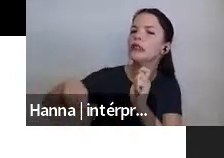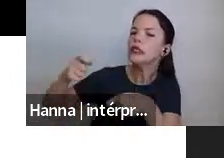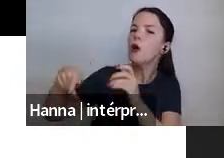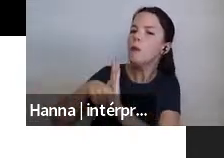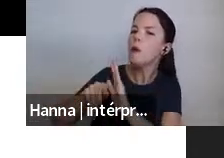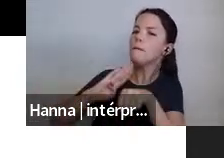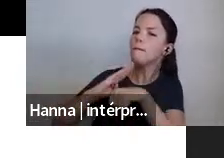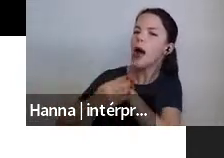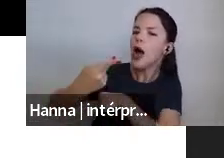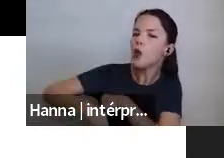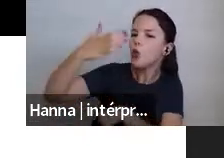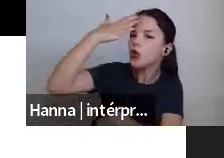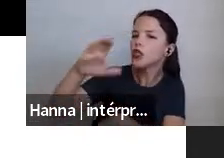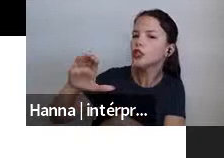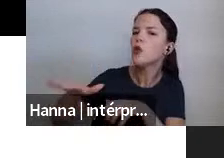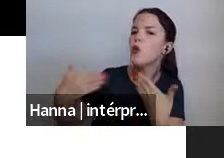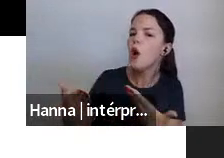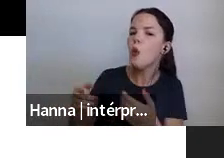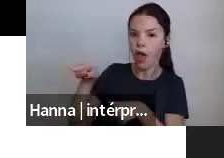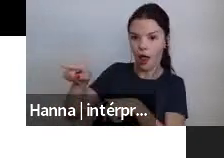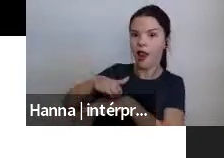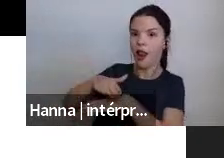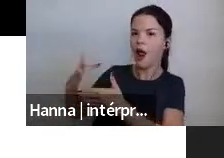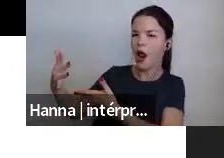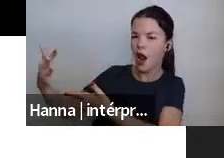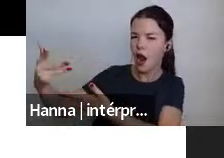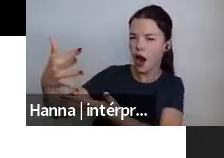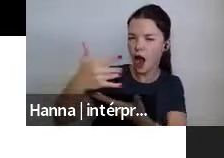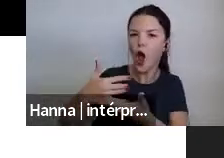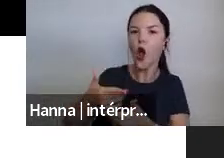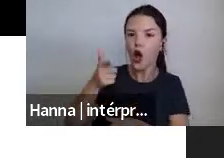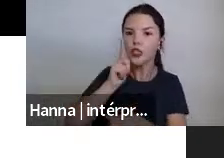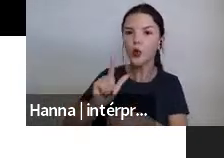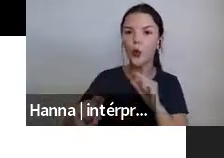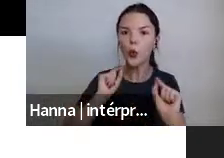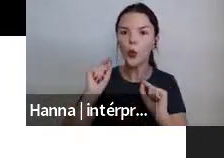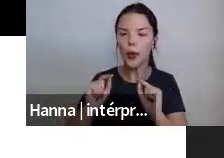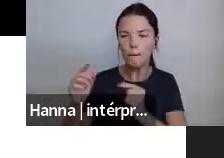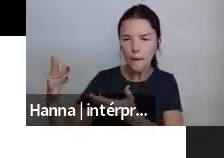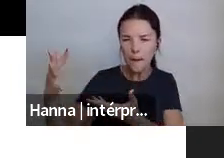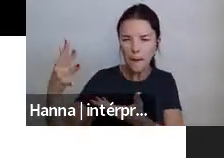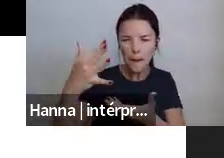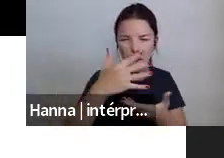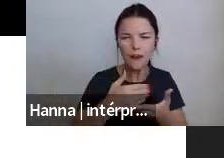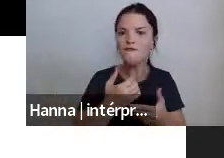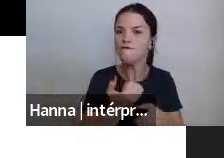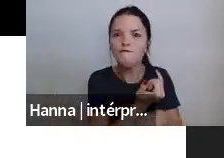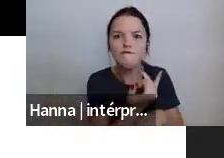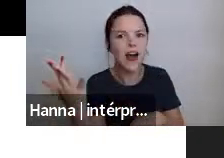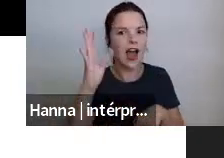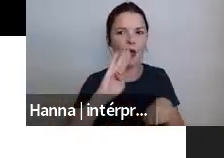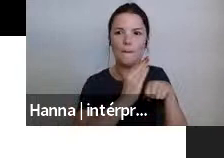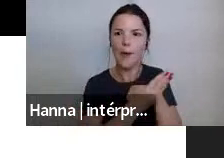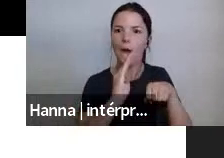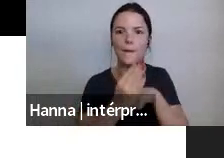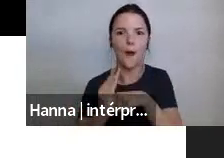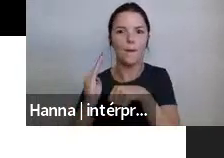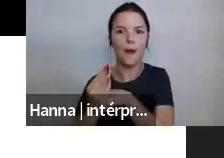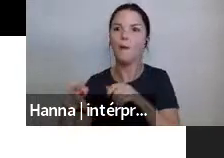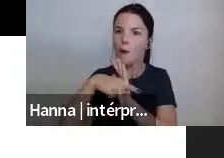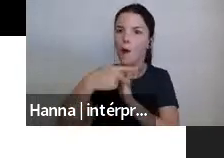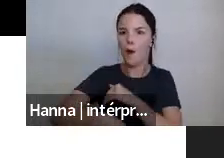and she collected signs for many of the neighborhoods we have here in